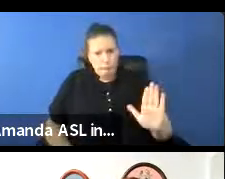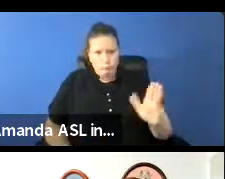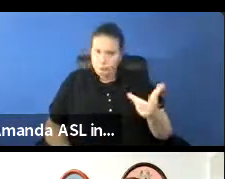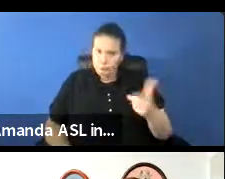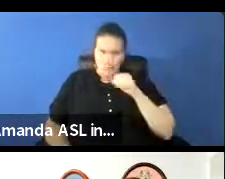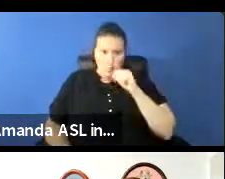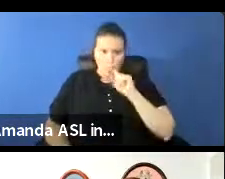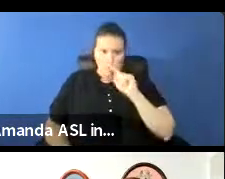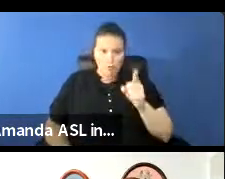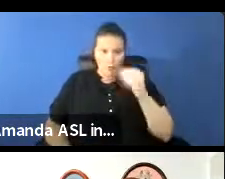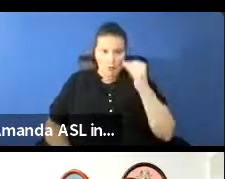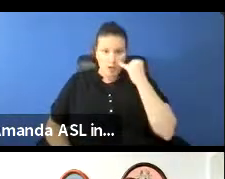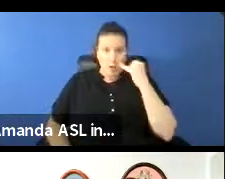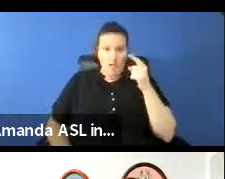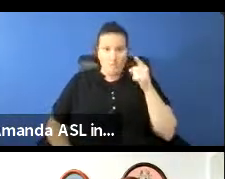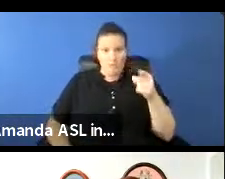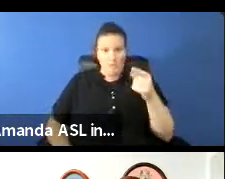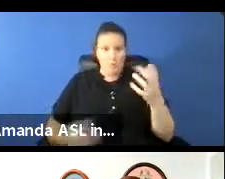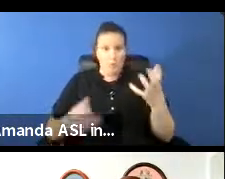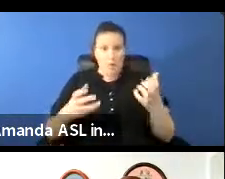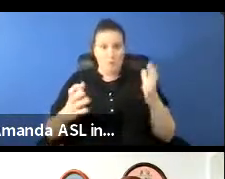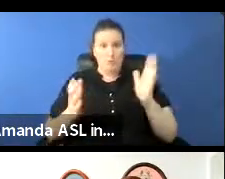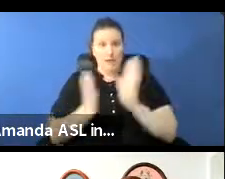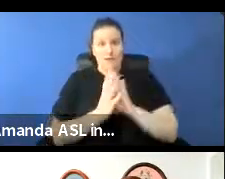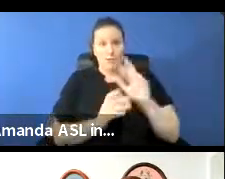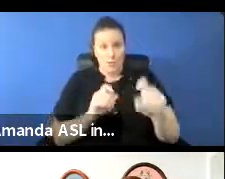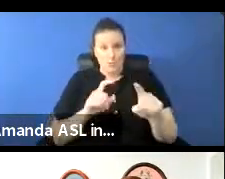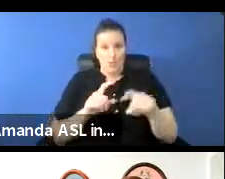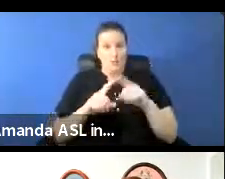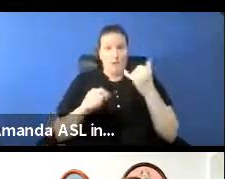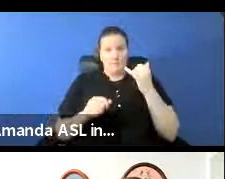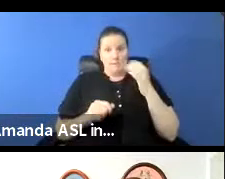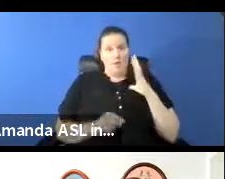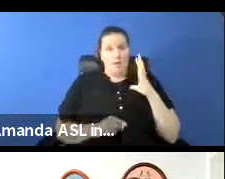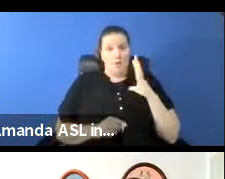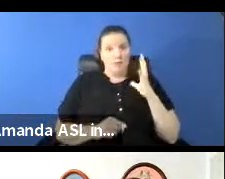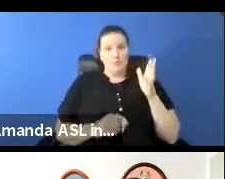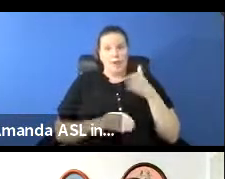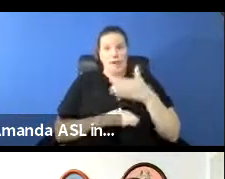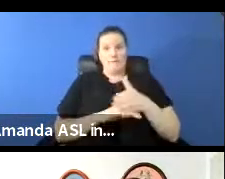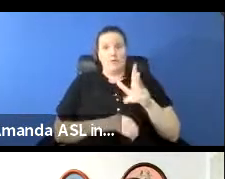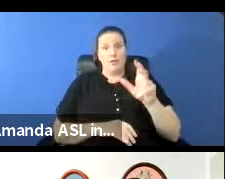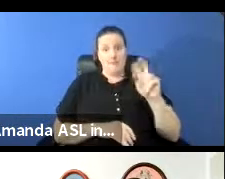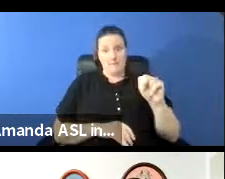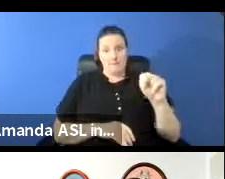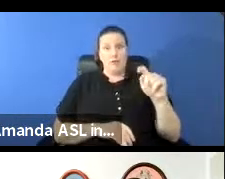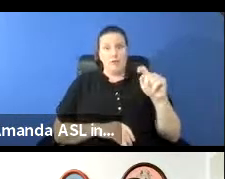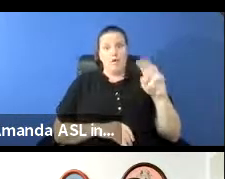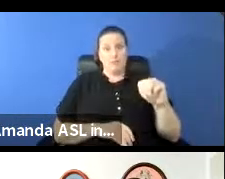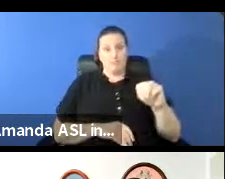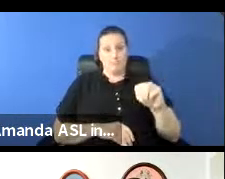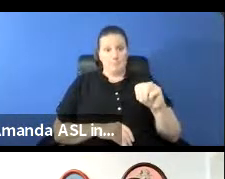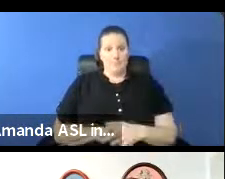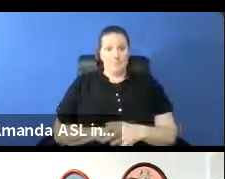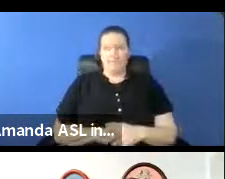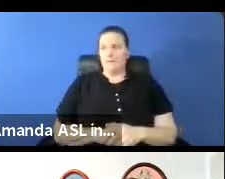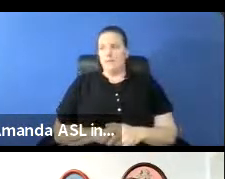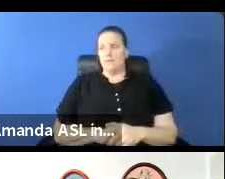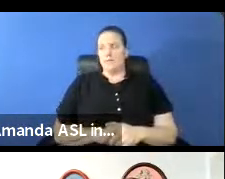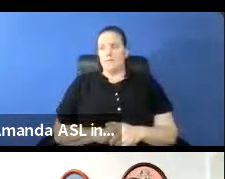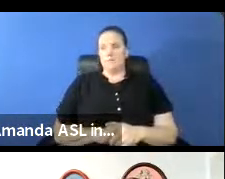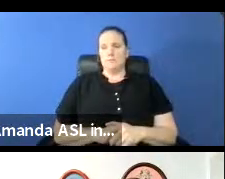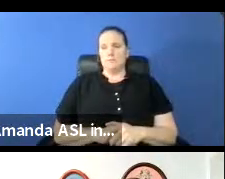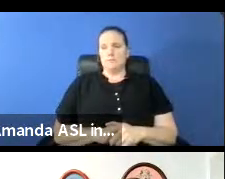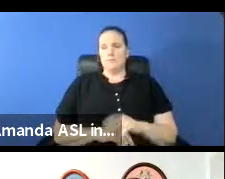sure if you were wanting to ask a question, but if you do, you'd be after Kevin and then Tom. So Kevin.